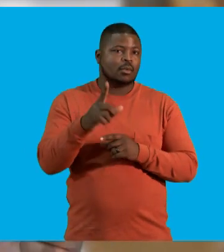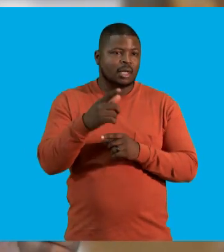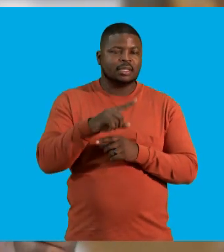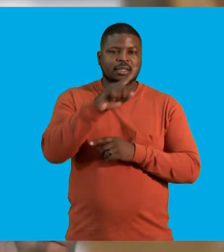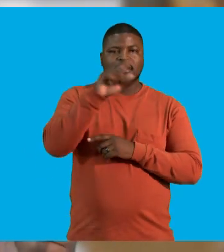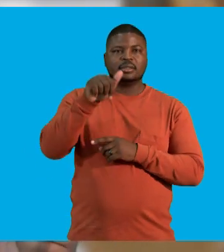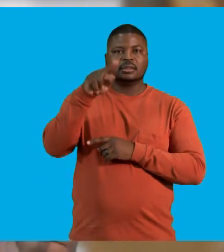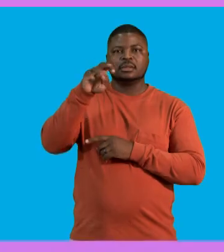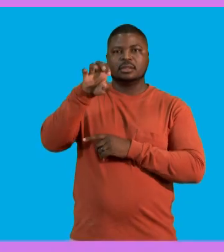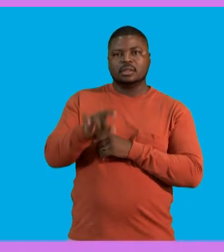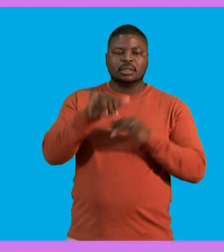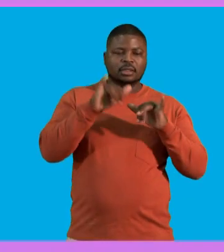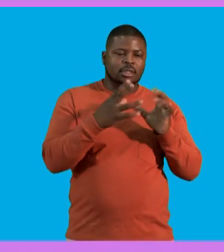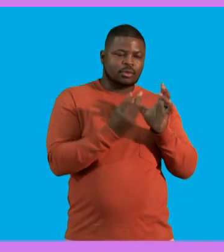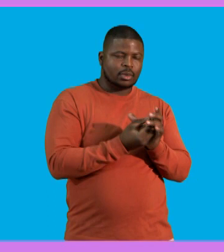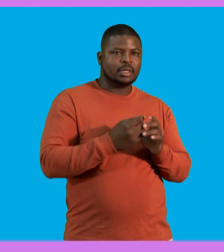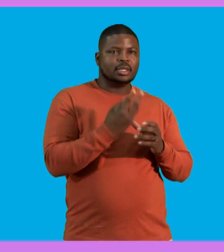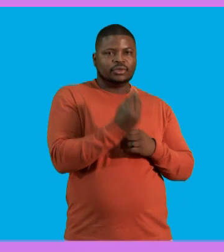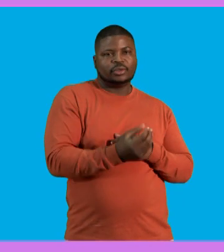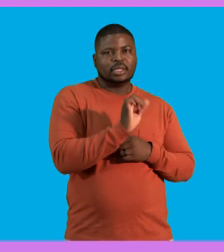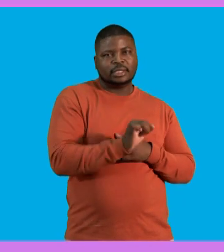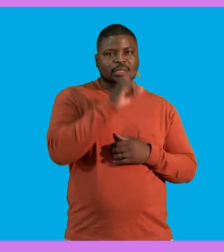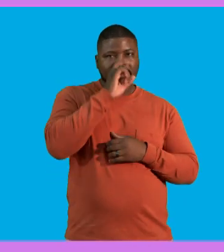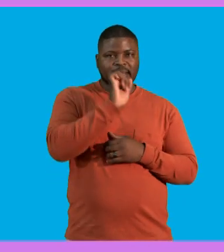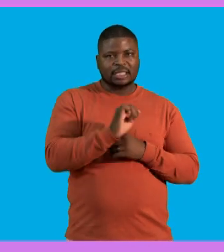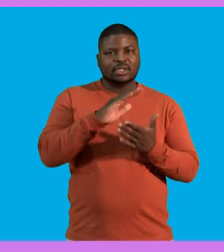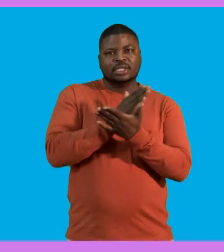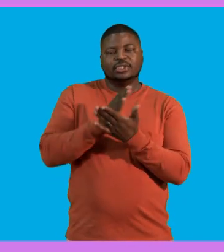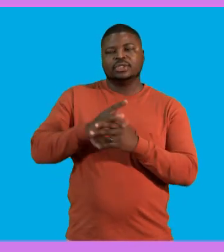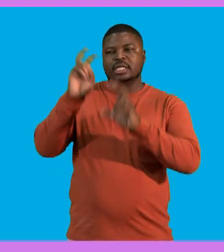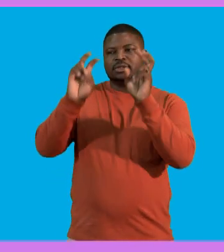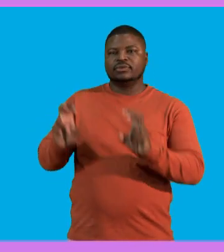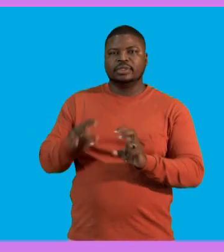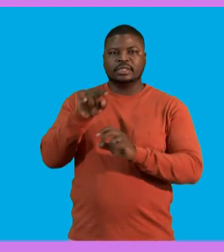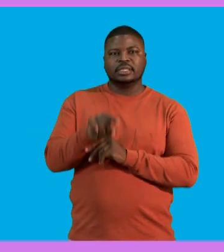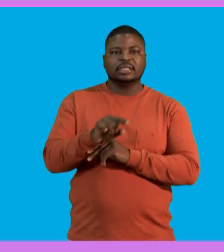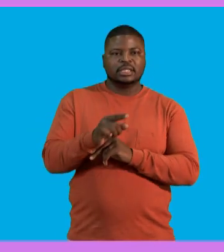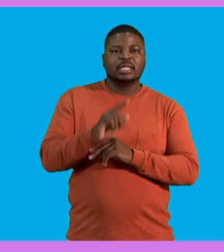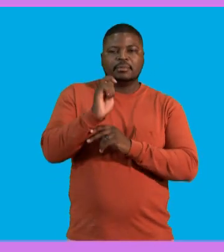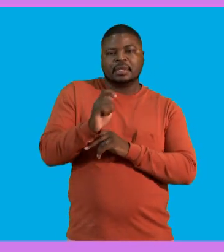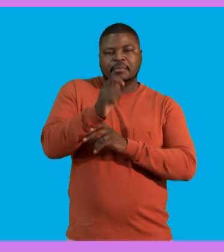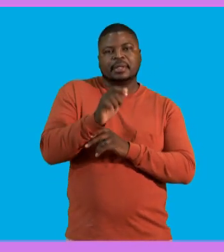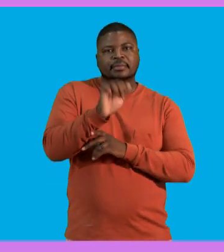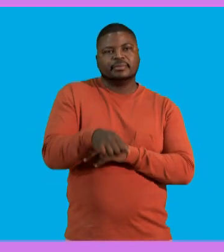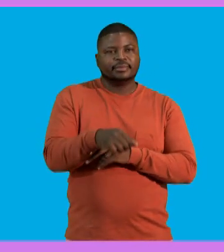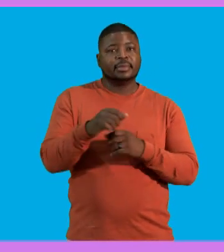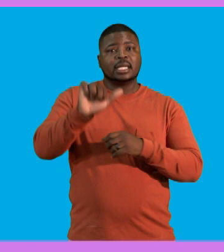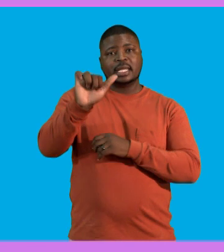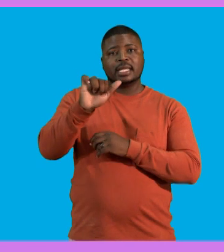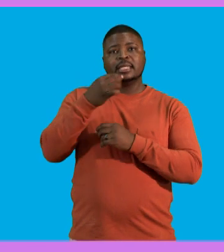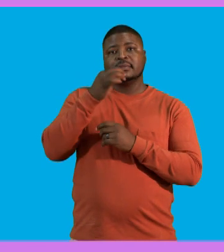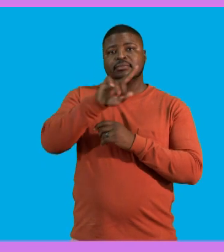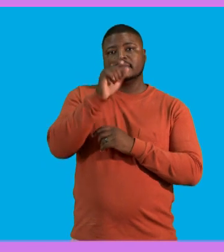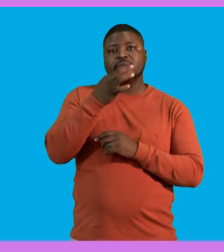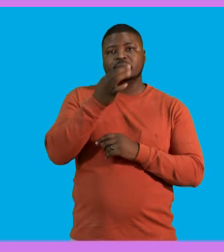Zain lives with his child and his sister. They share the electricity bill proportionally. A